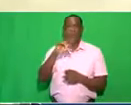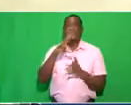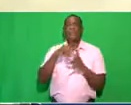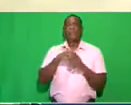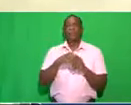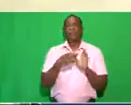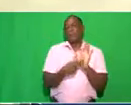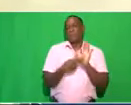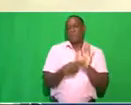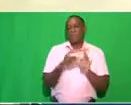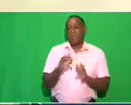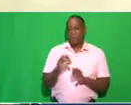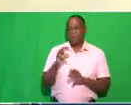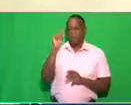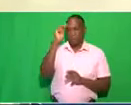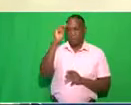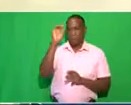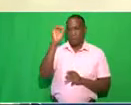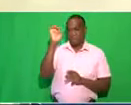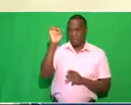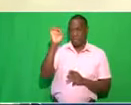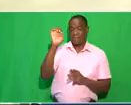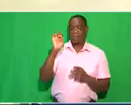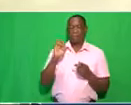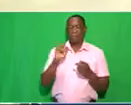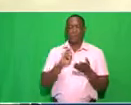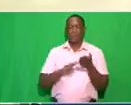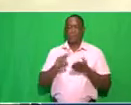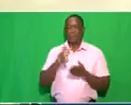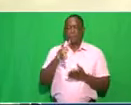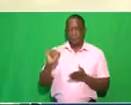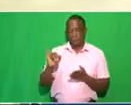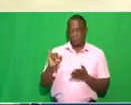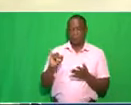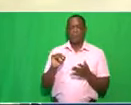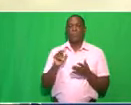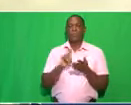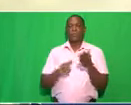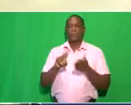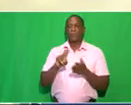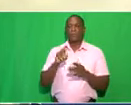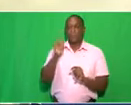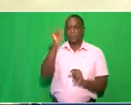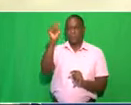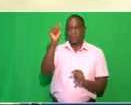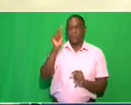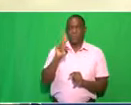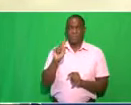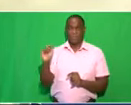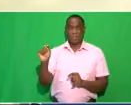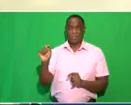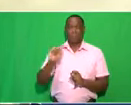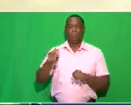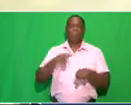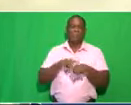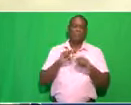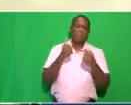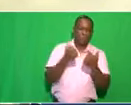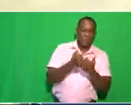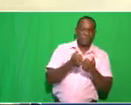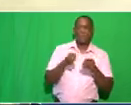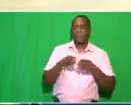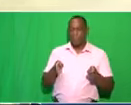of Education, the University of the West Indies, and University of Trinidad and Tobago, National Associations of